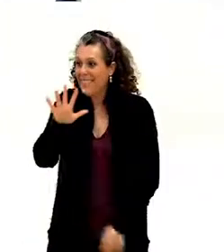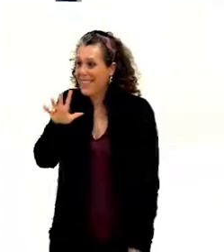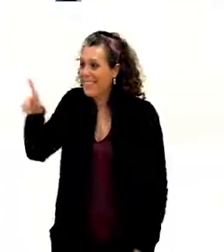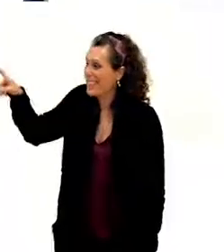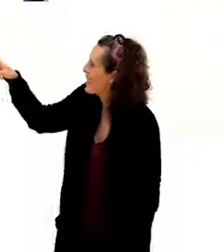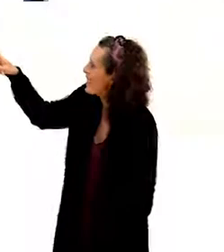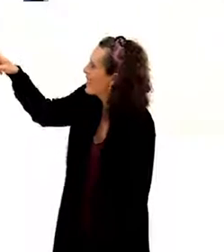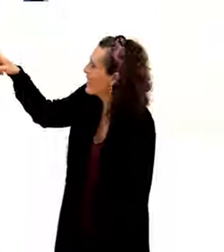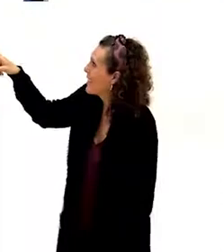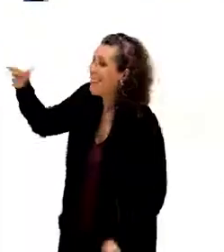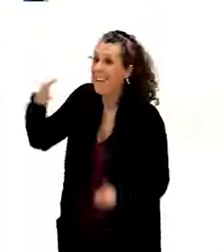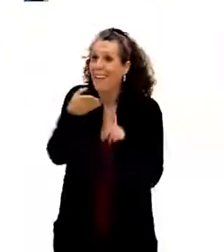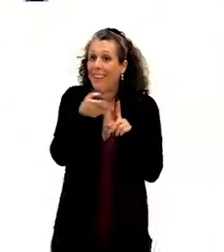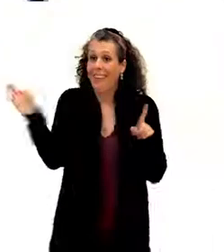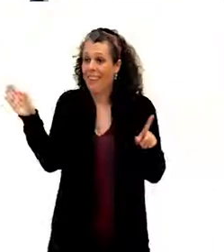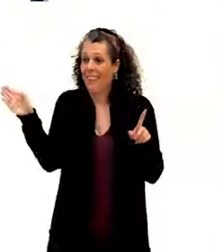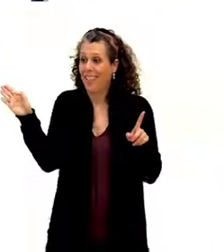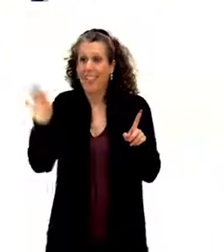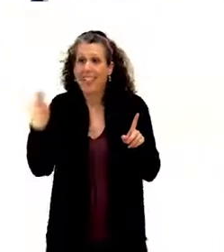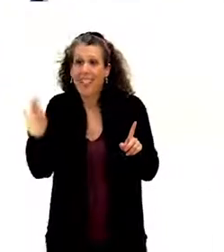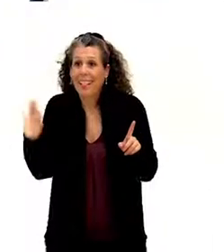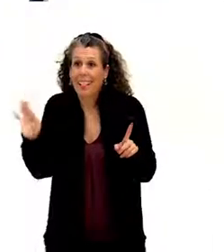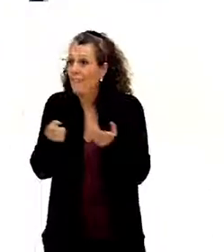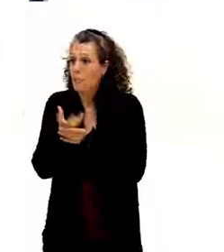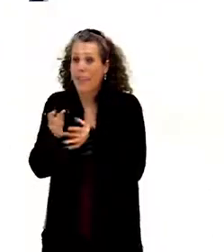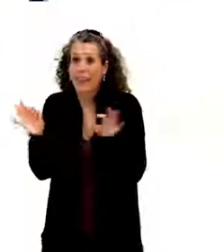not. They're partially or non-information.